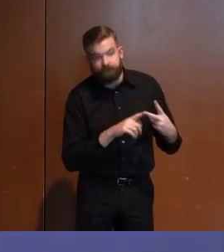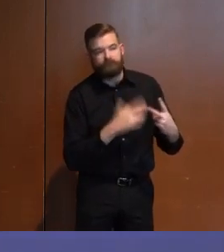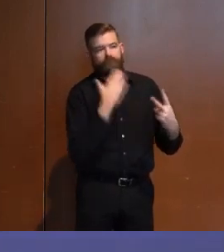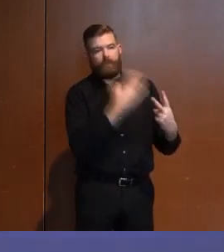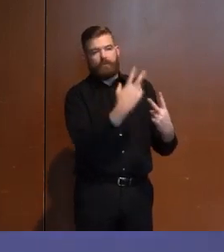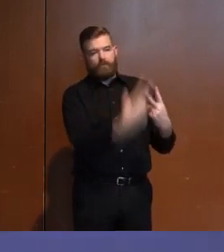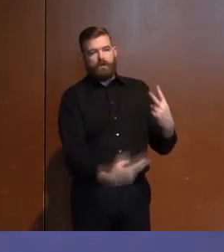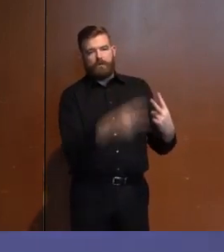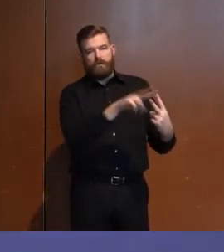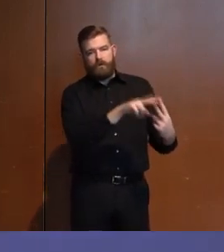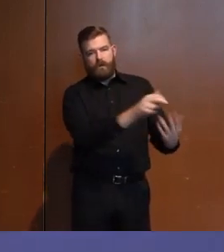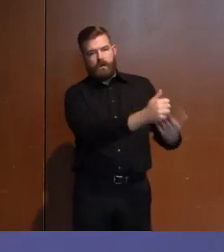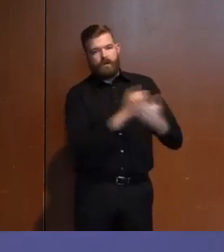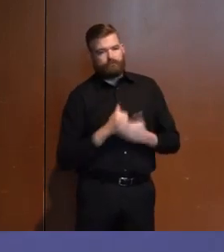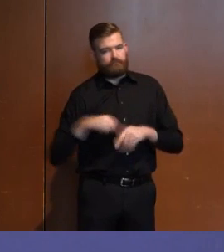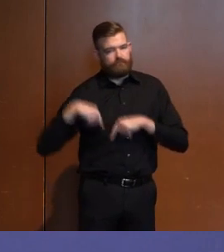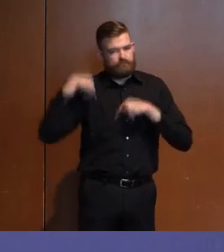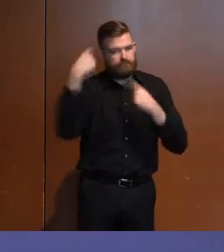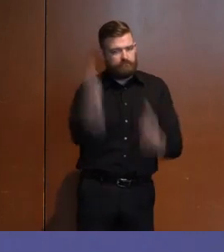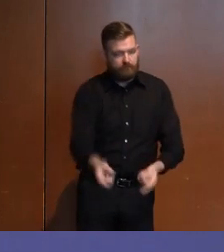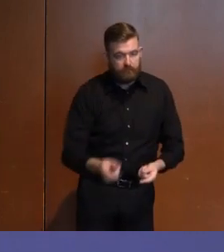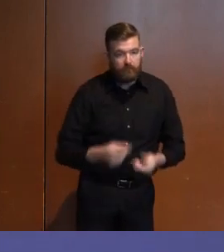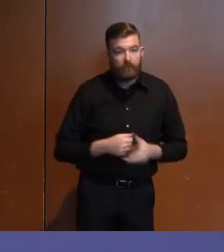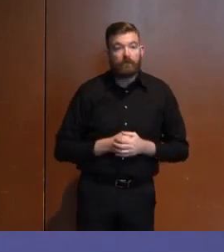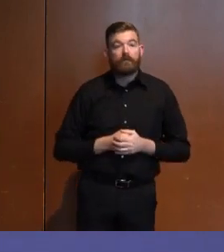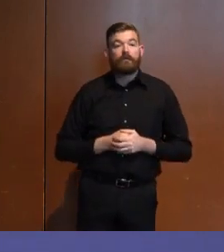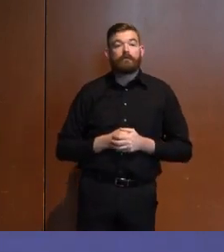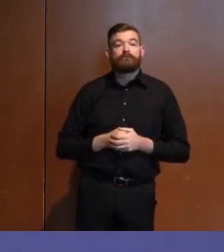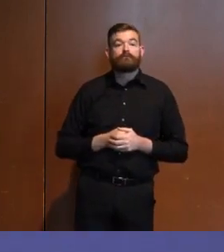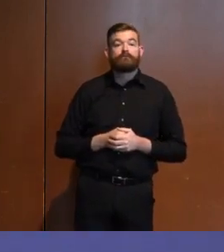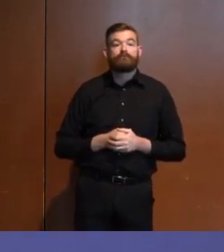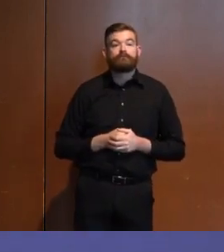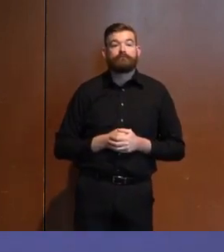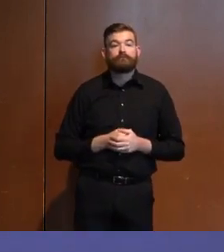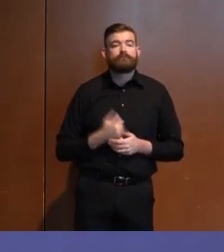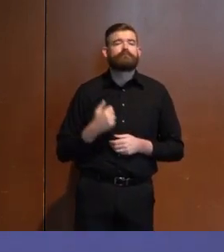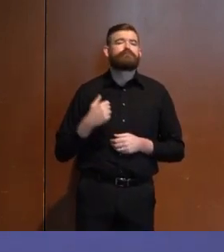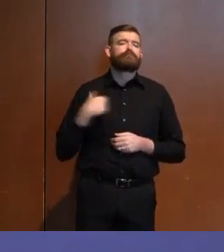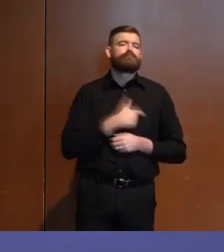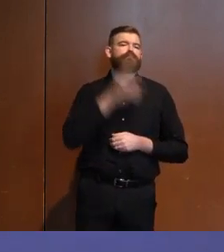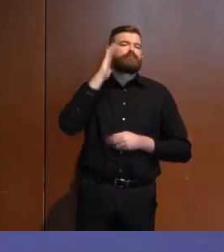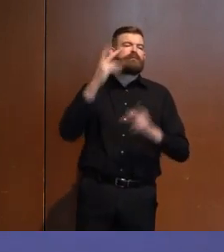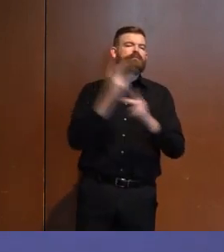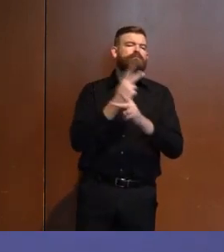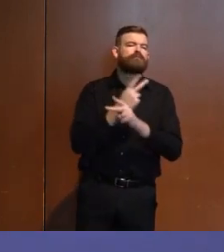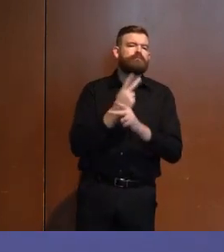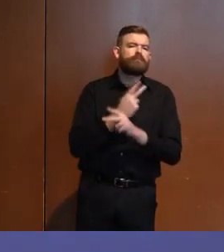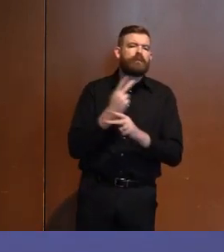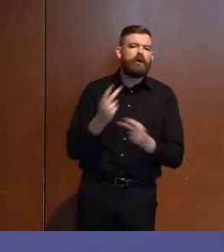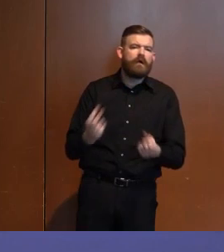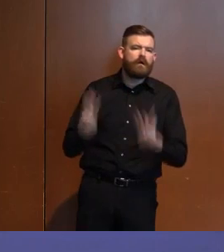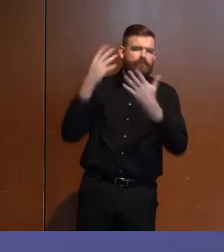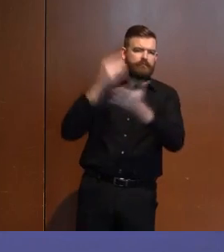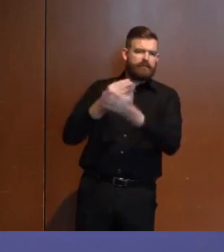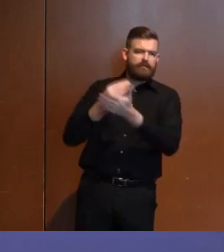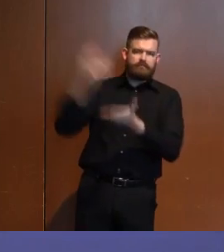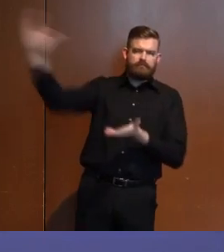aid amounts that will be coming to New Jersey. I am pleased that from what we know about the bill so